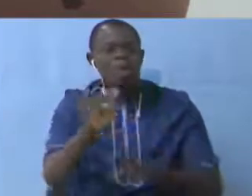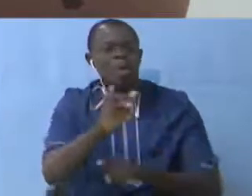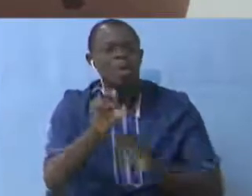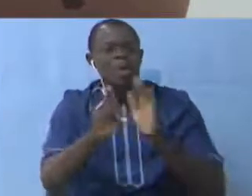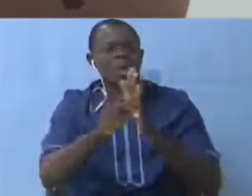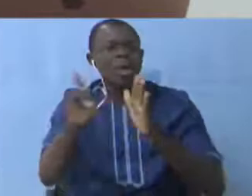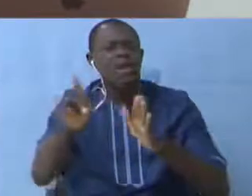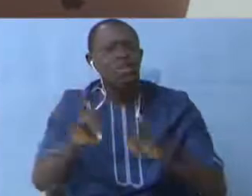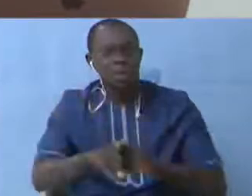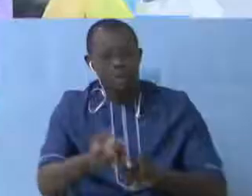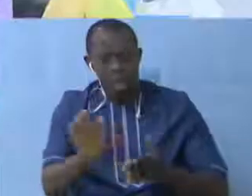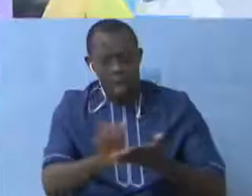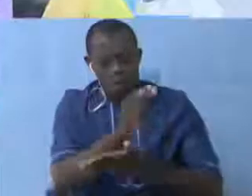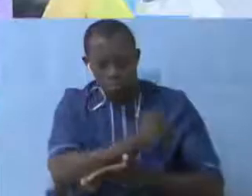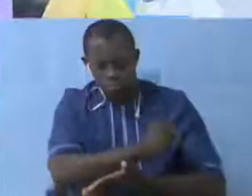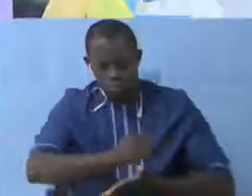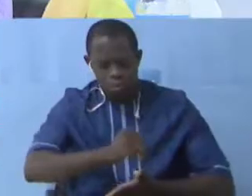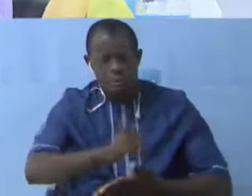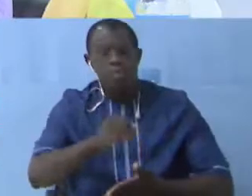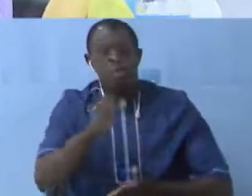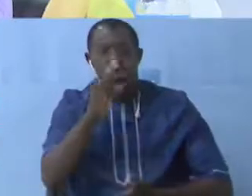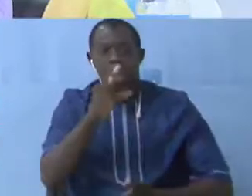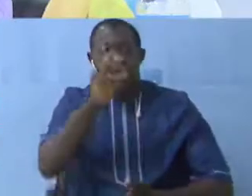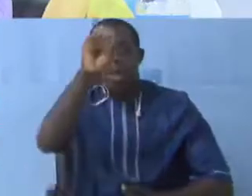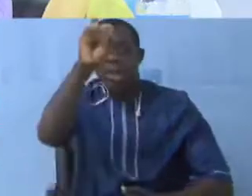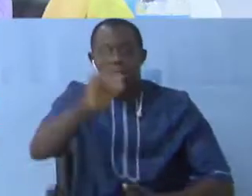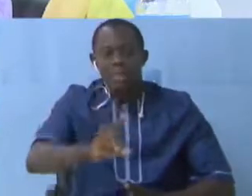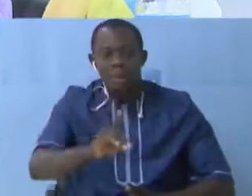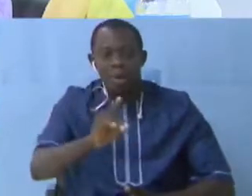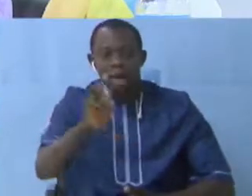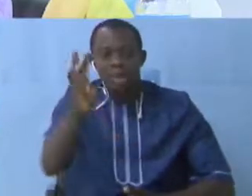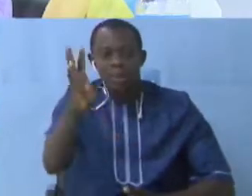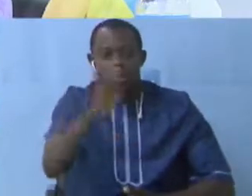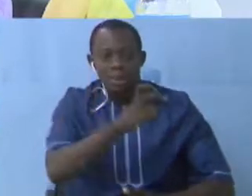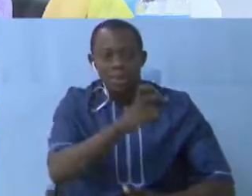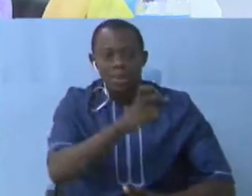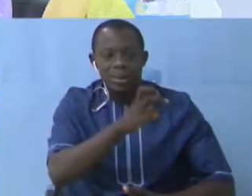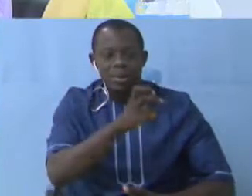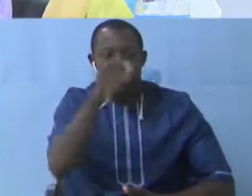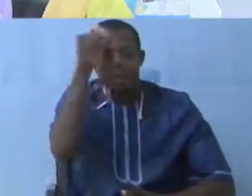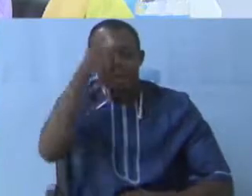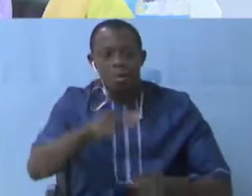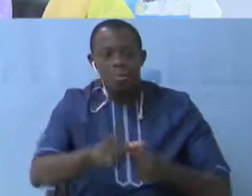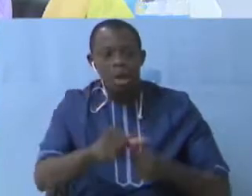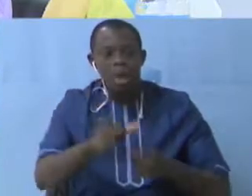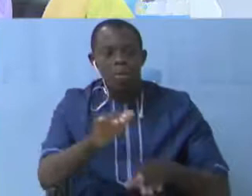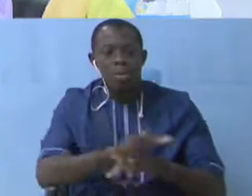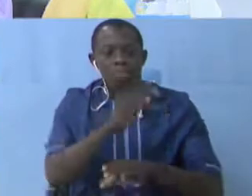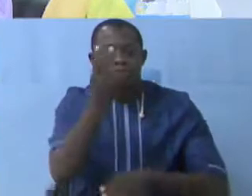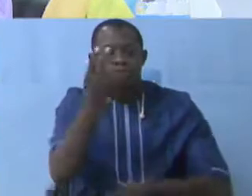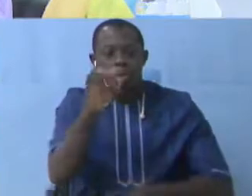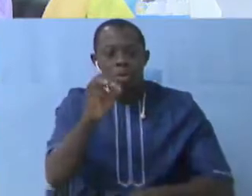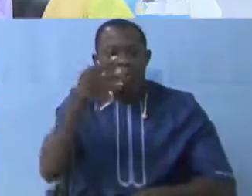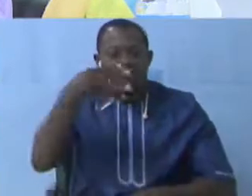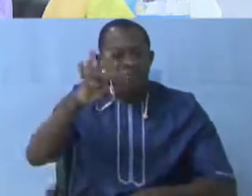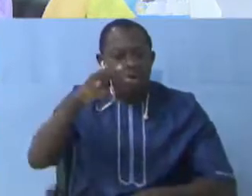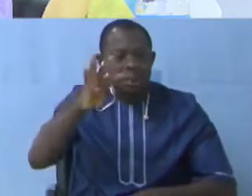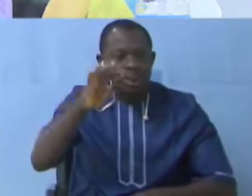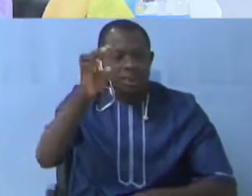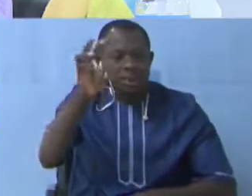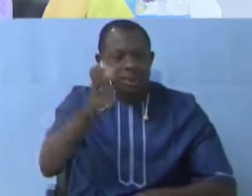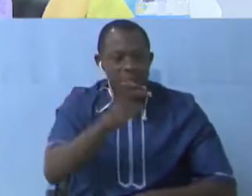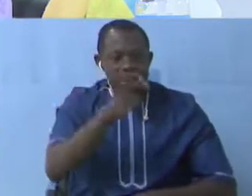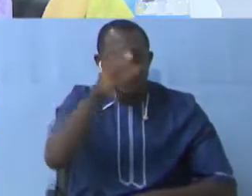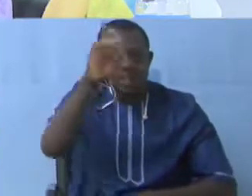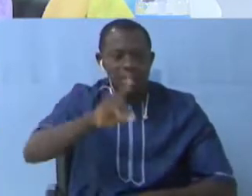coup d'état bu manqué nga The December 30th. mooy bi amoon fanweeri fan ci weeri décembre. 2014. ci atum